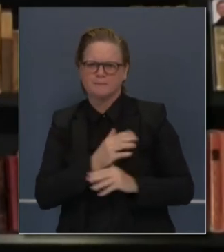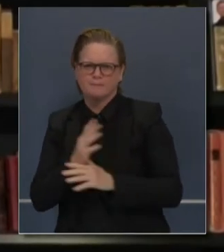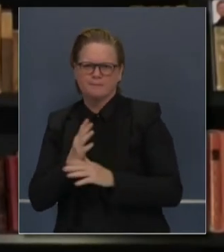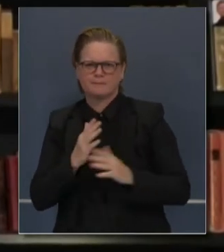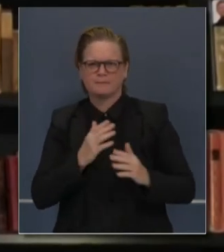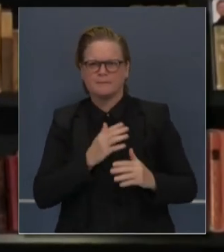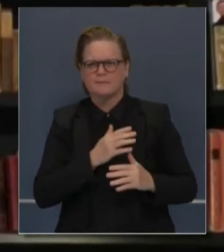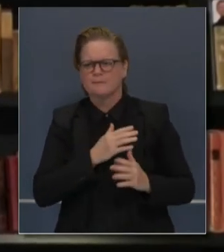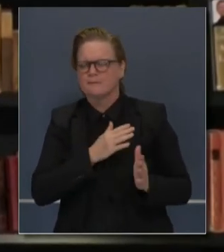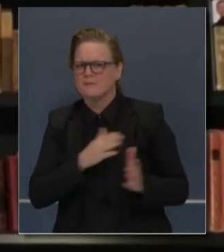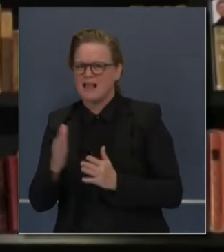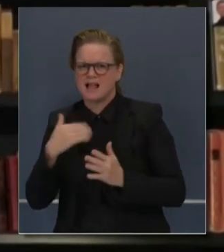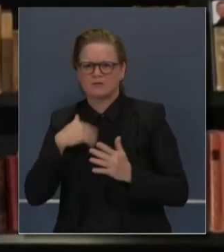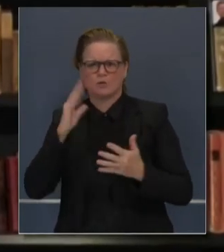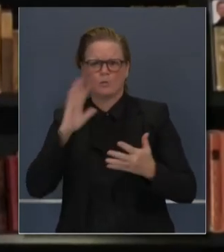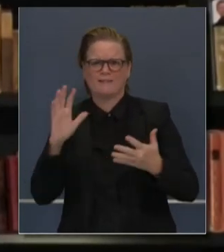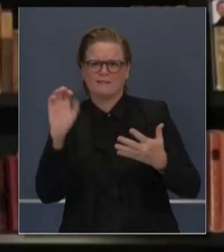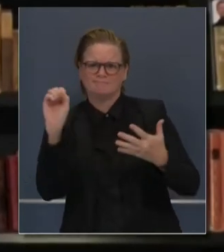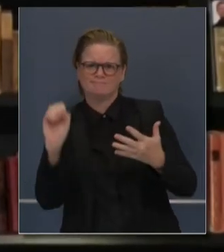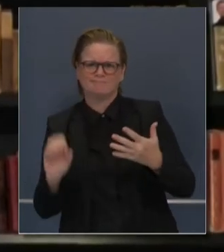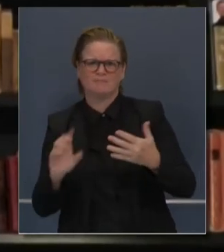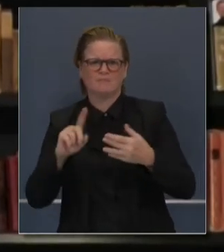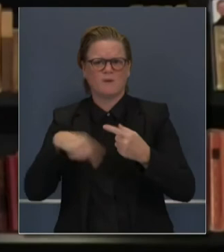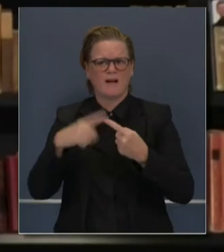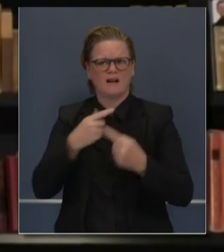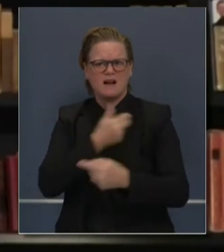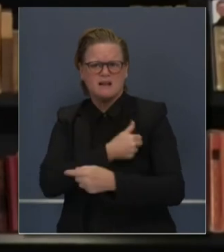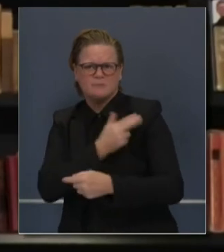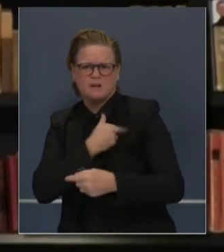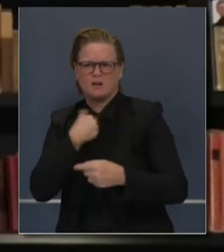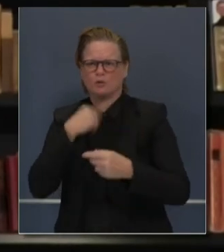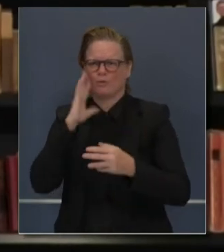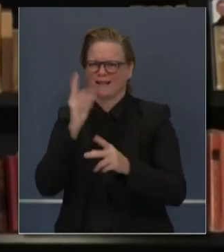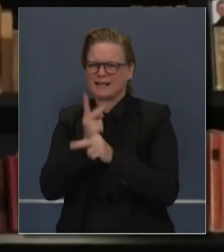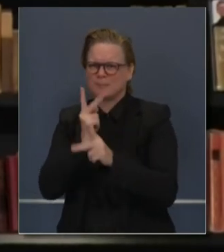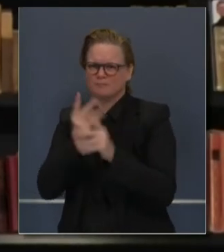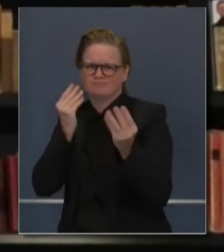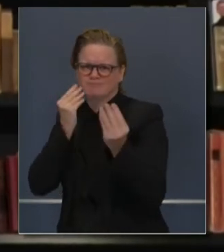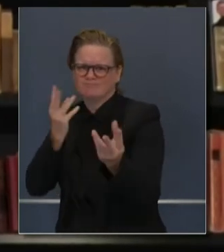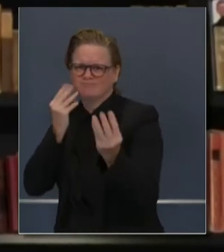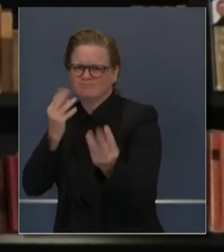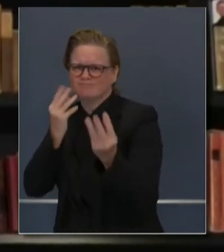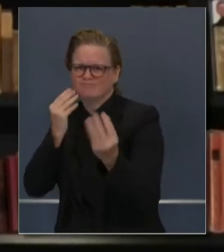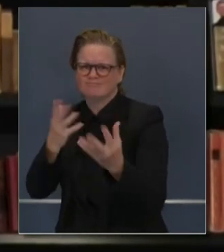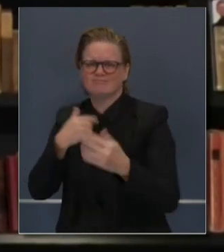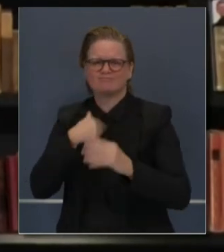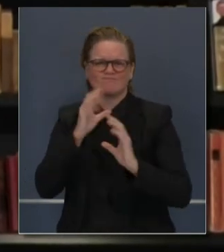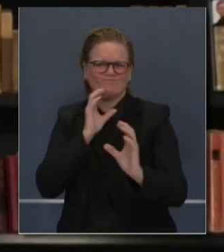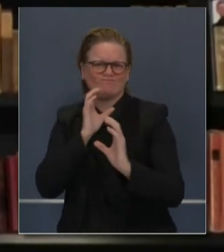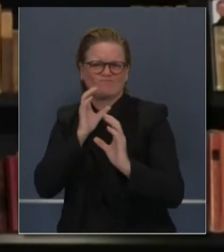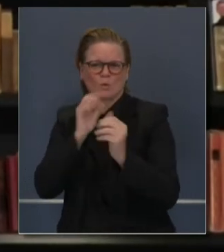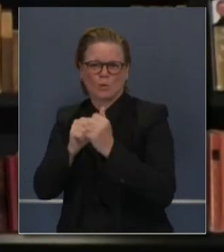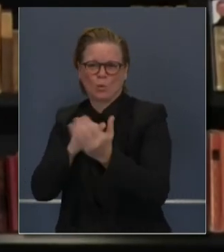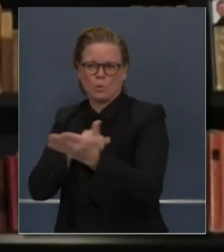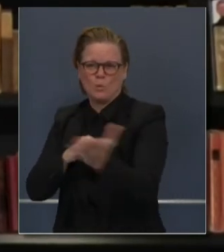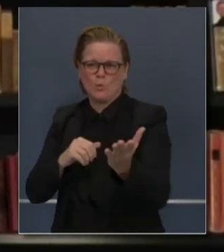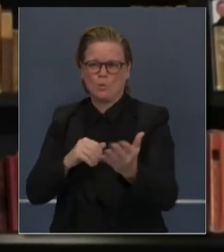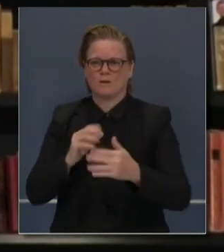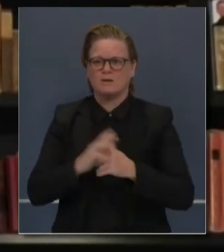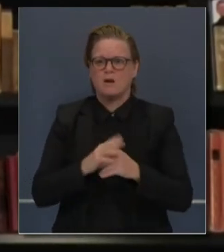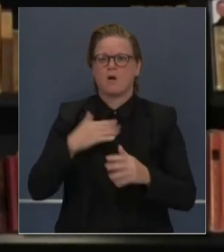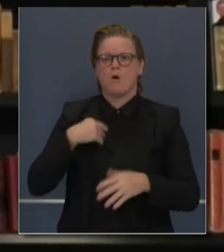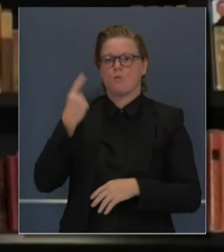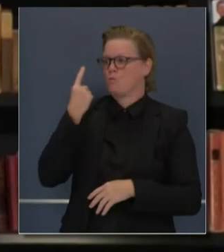as relates to any subsequent movement by the state. One size, again, does not fit all. We have many different